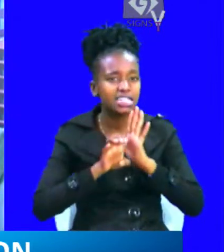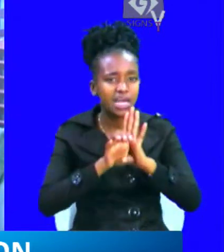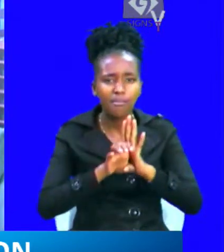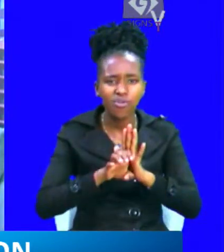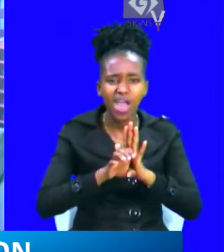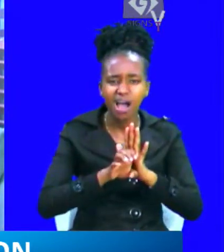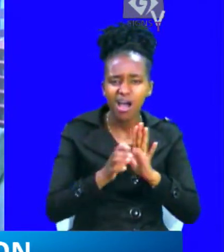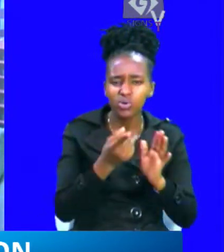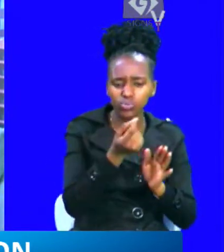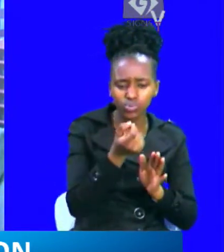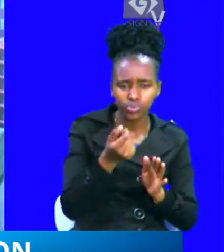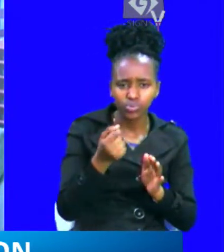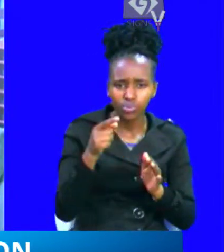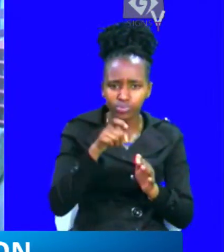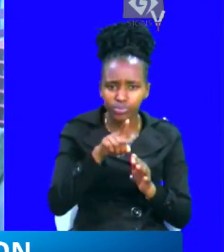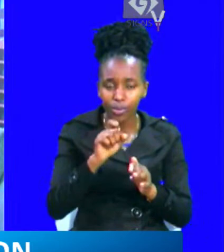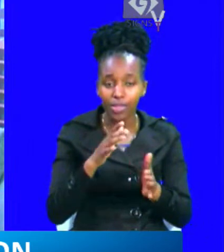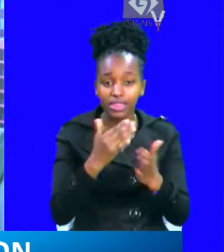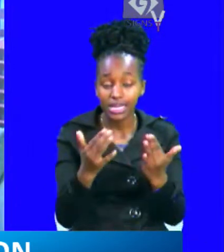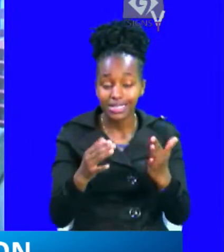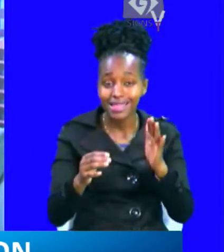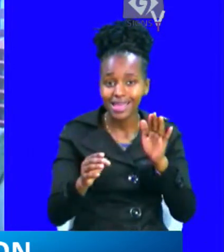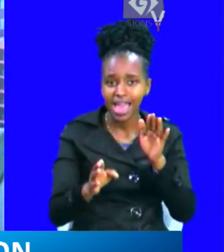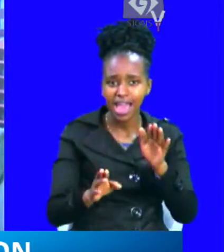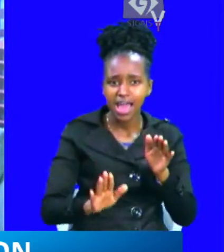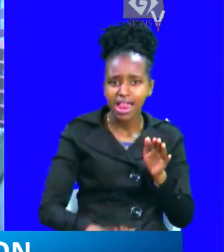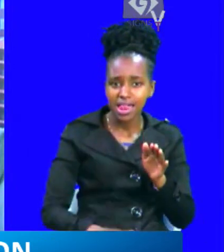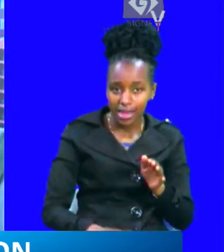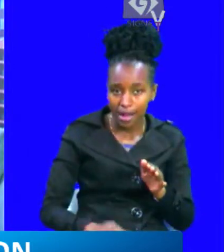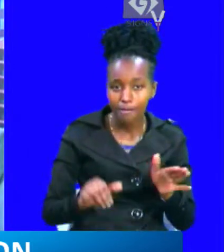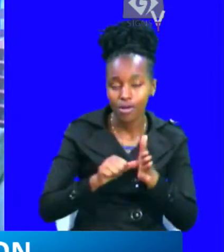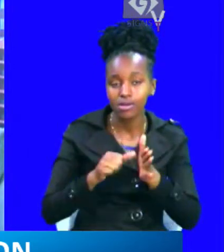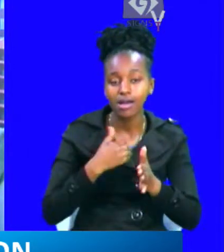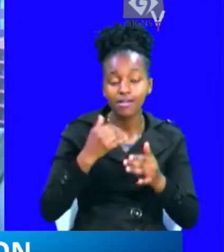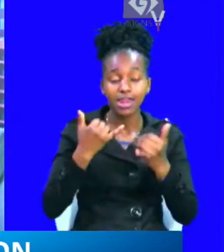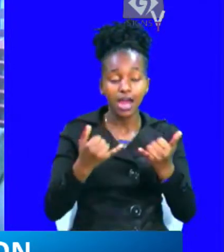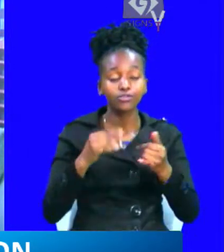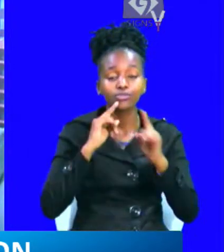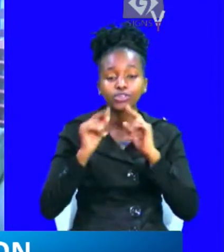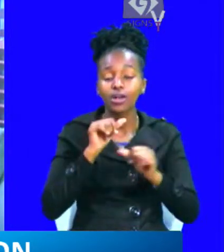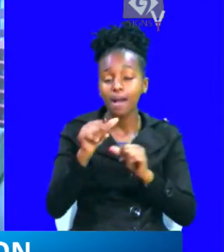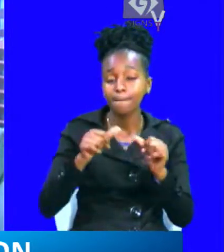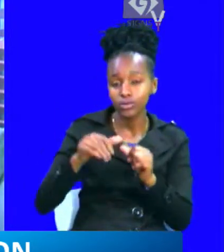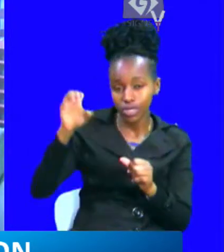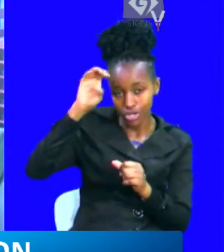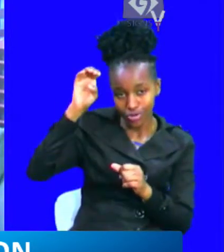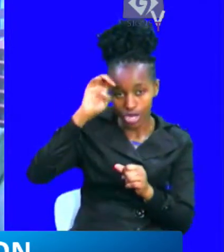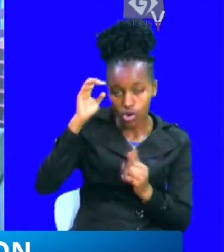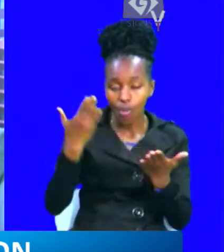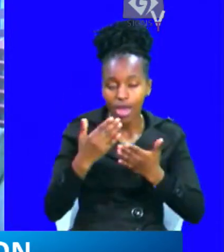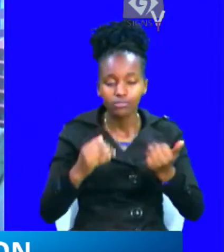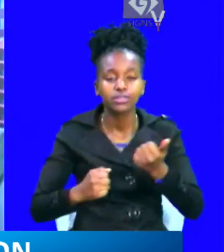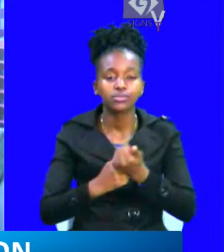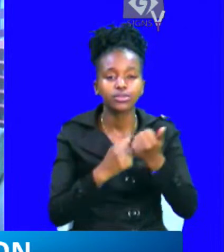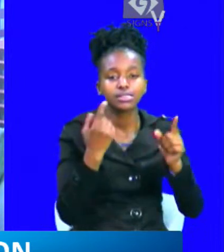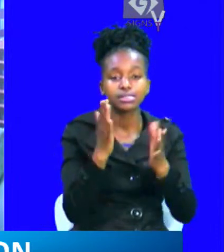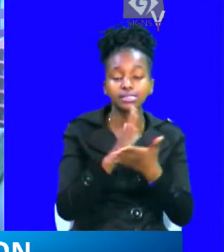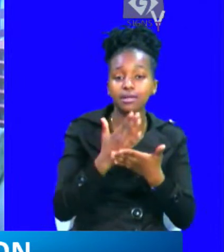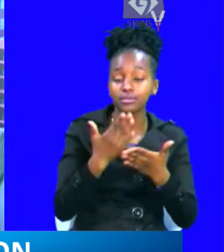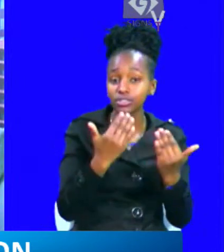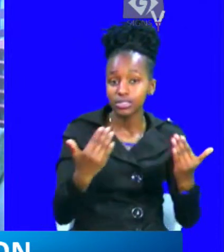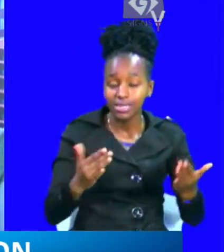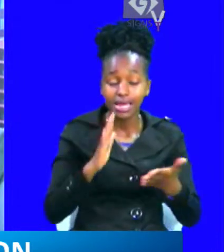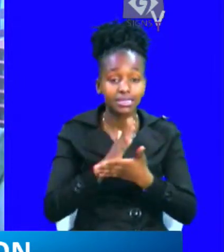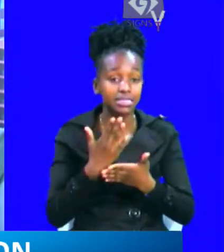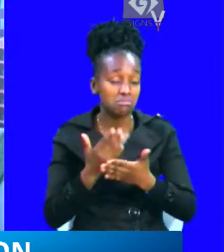been very, very, very big also with education. Yes. We have sponsored some kids in school. Some are still